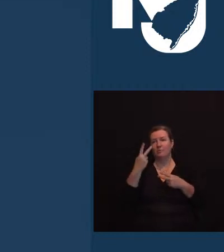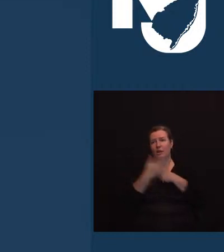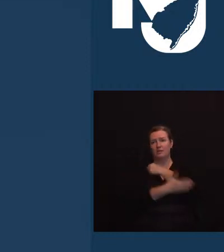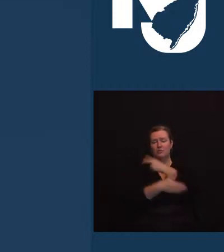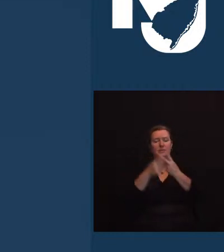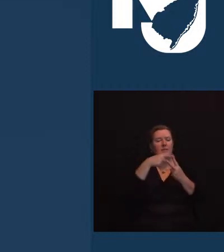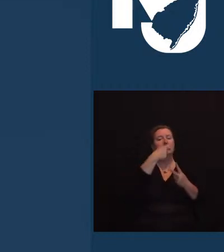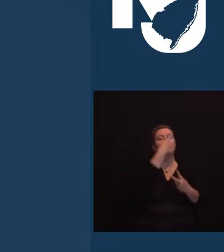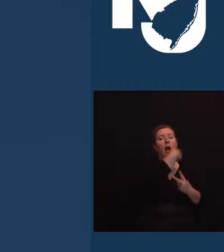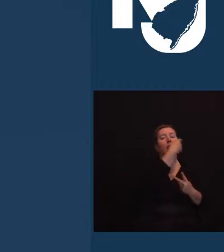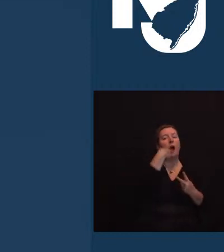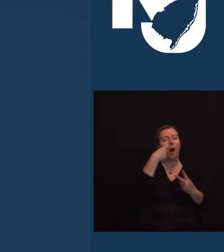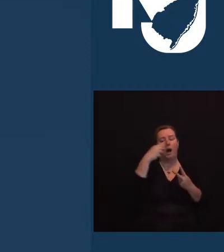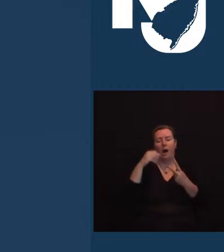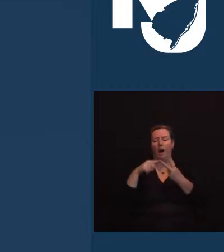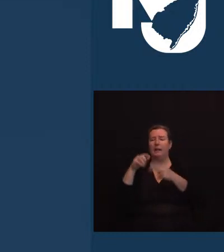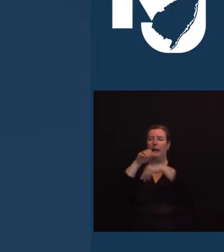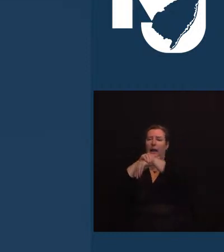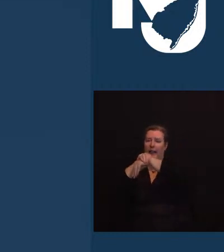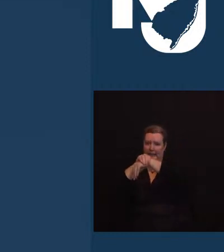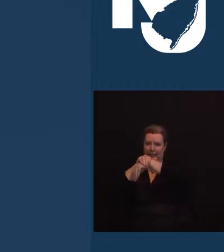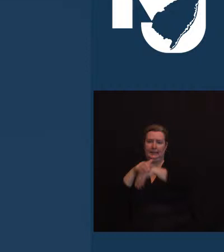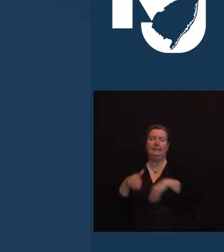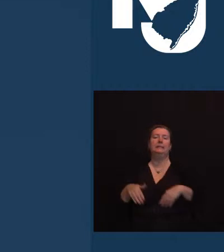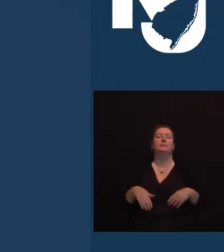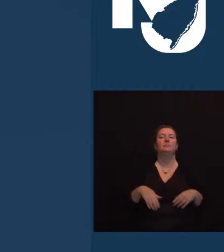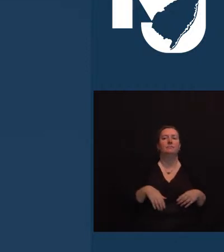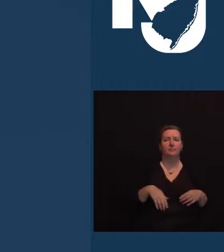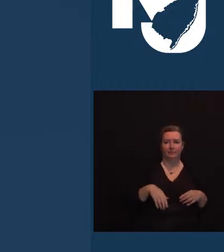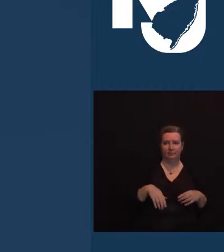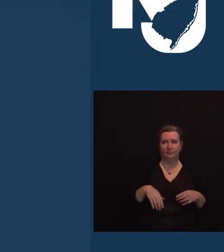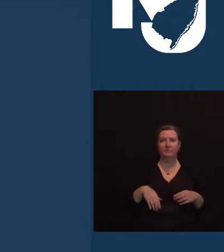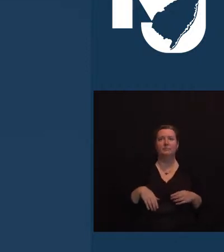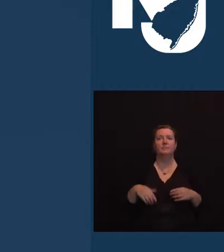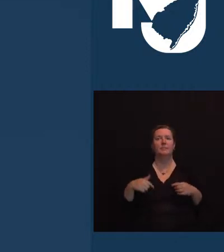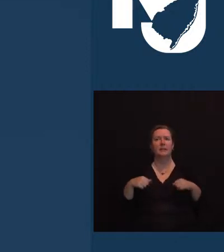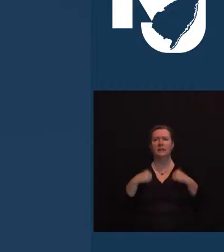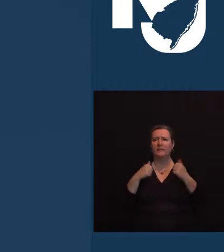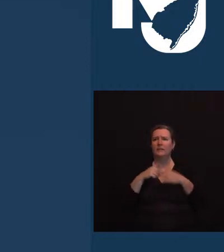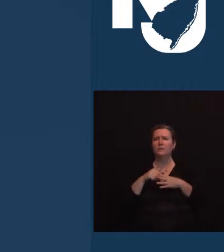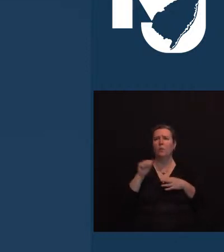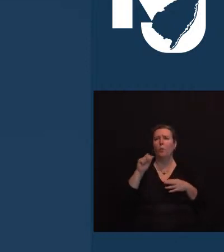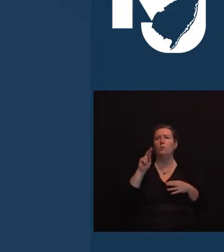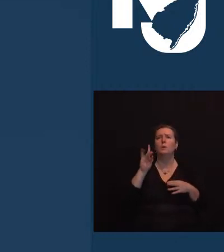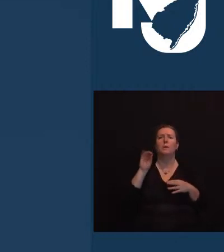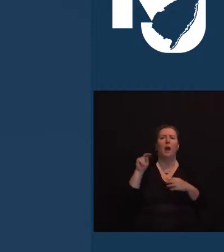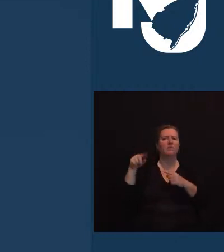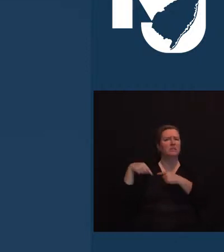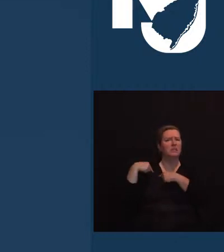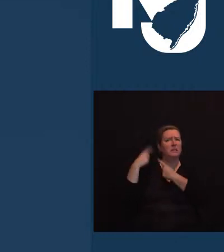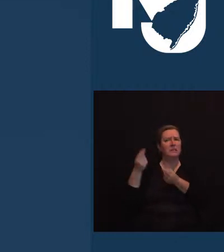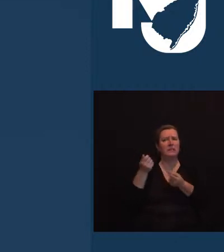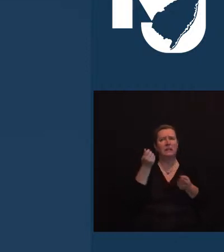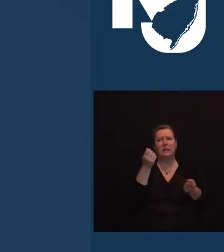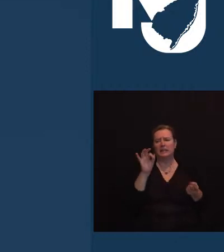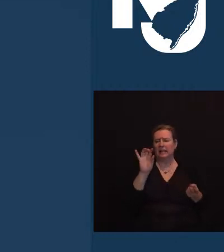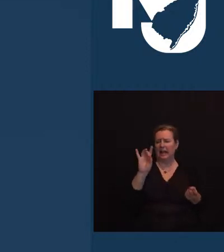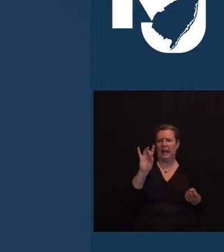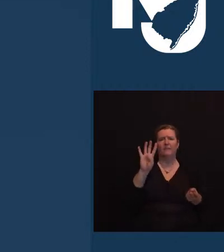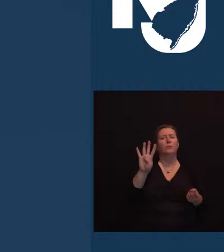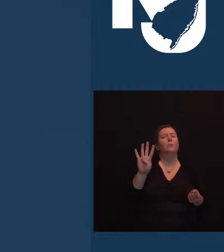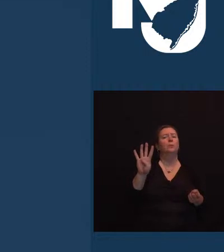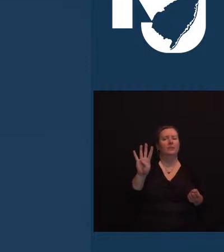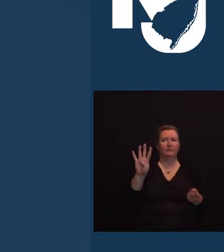and England, but she had called Audubon home since 1984. With degrees in geography and